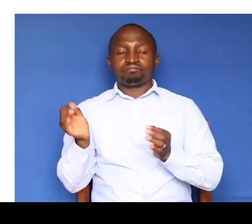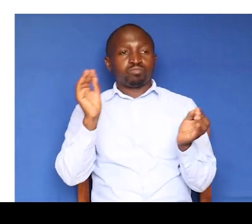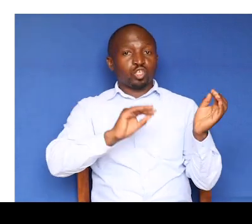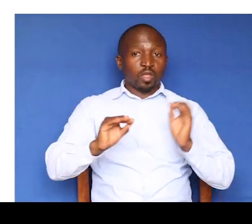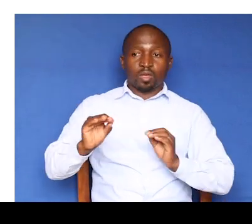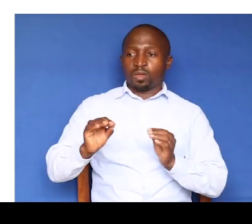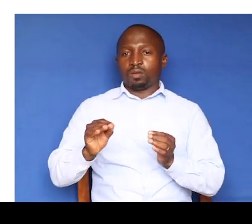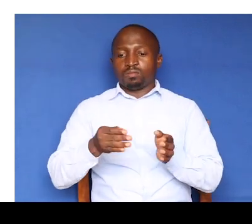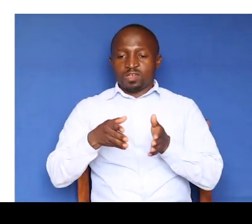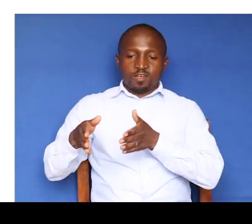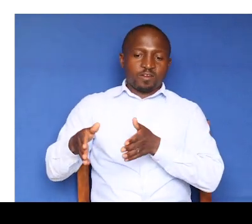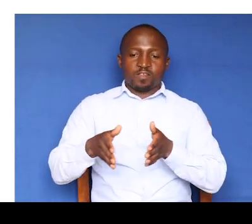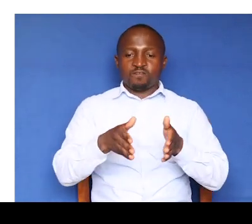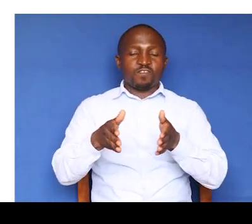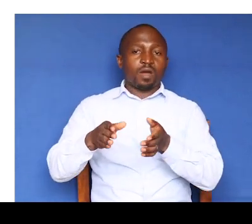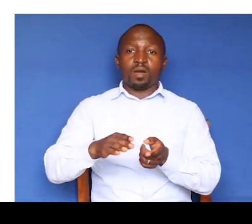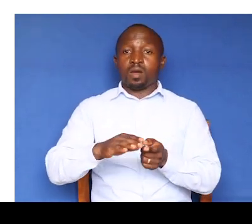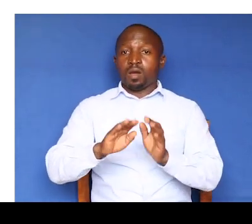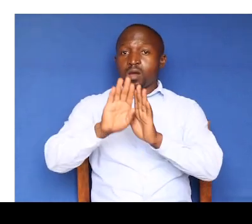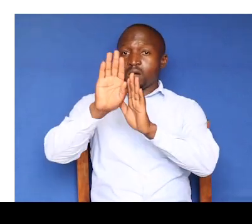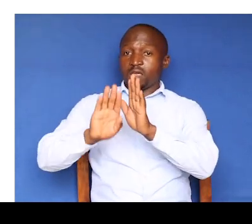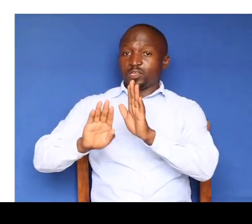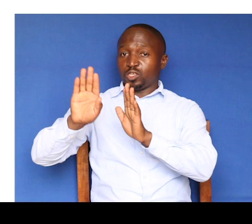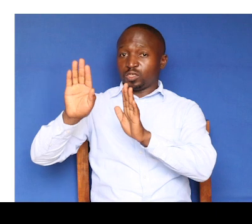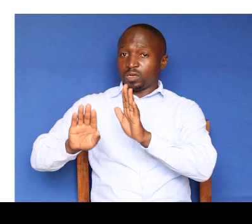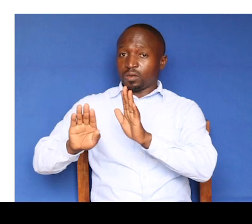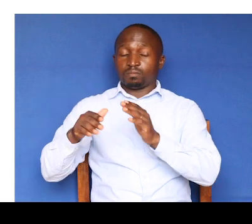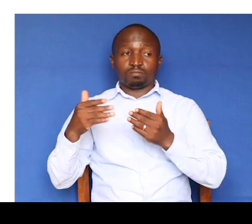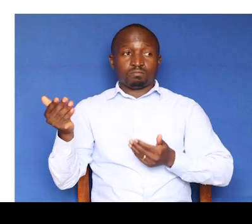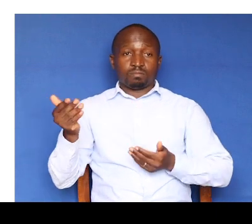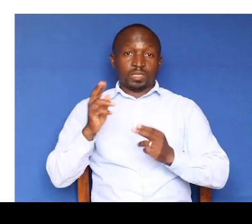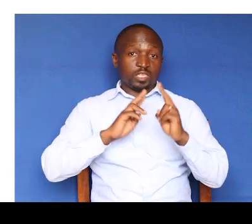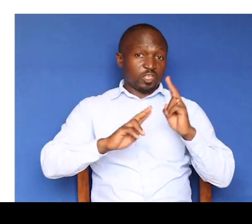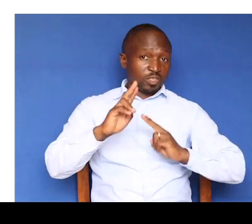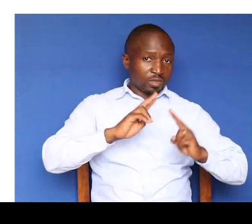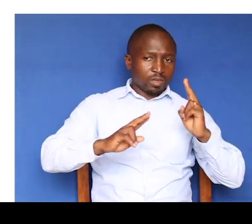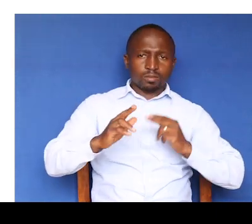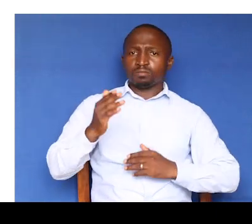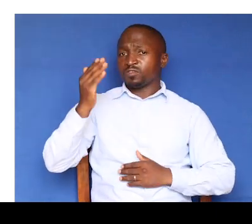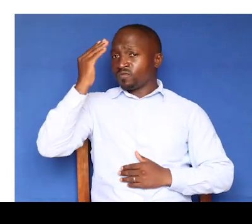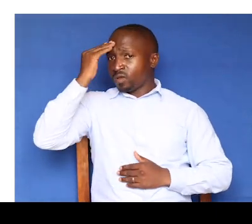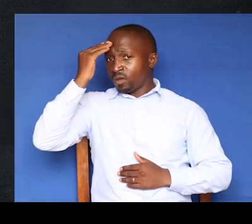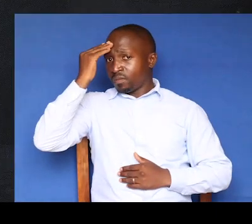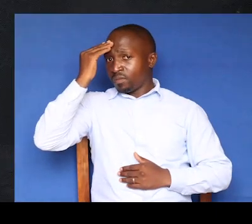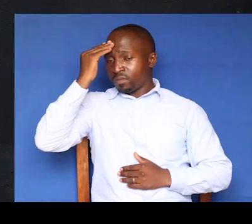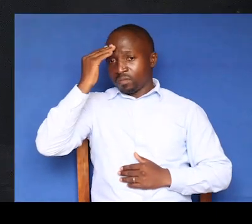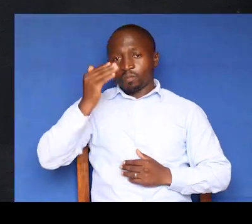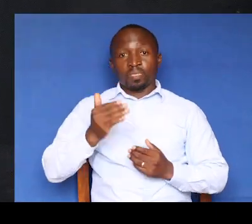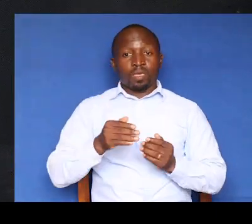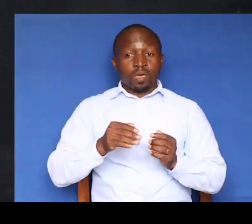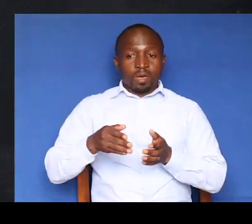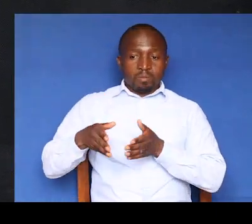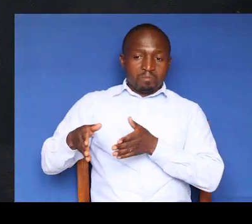river regime. Discuss. You know, river regime is influenced by a number